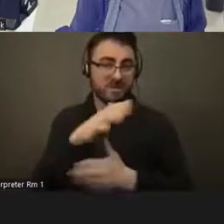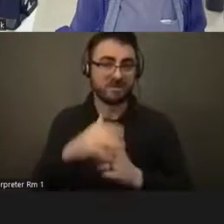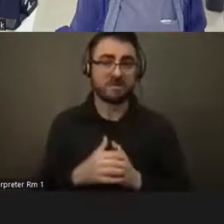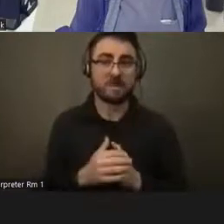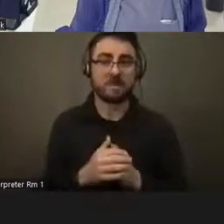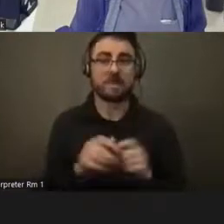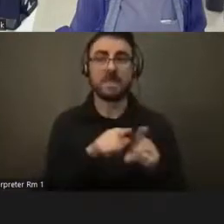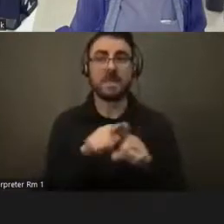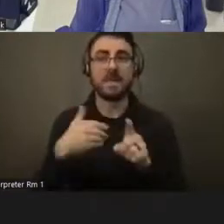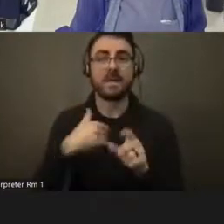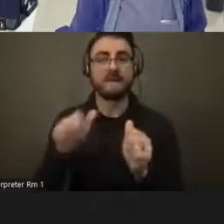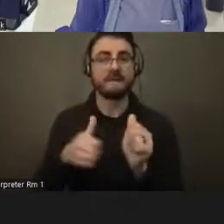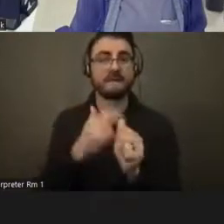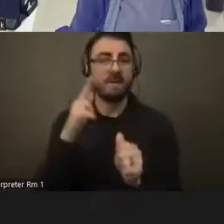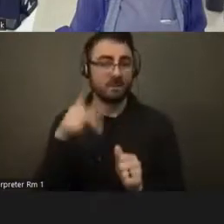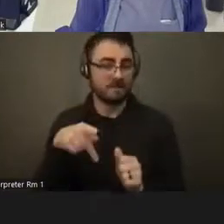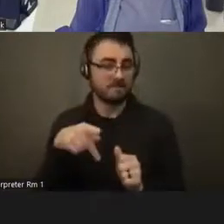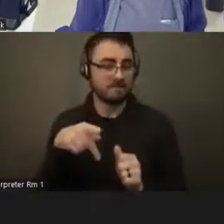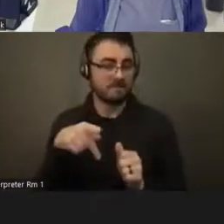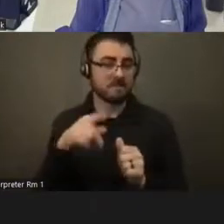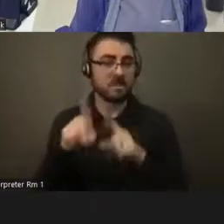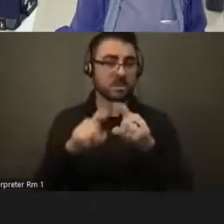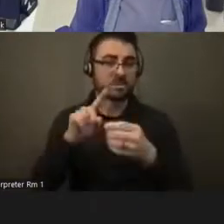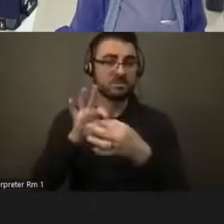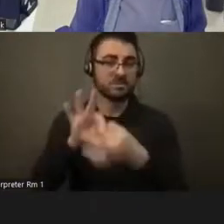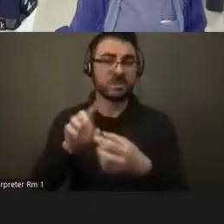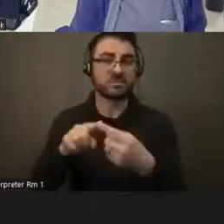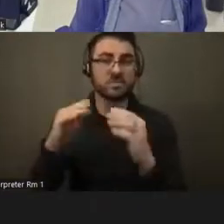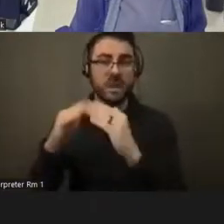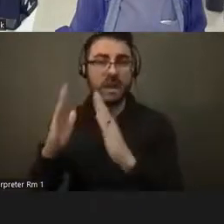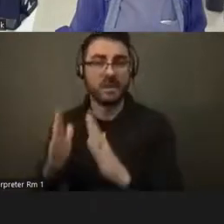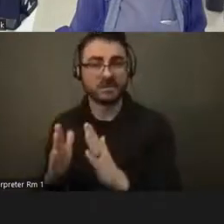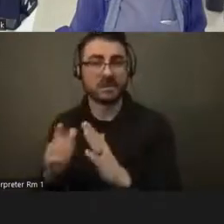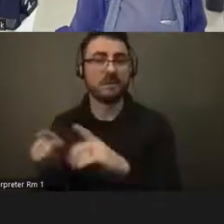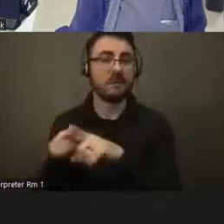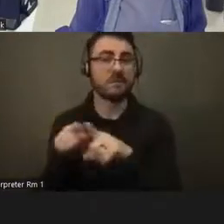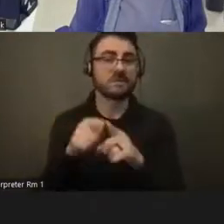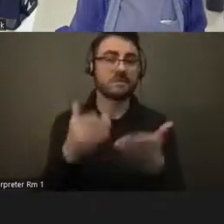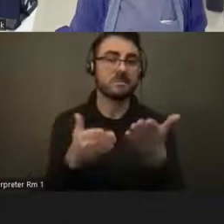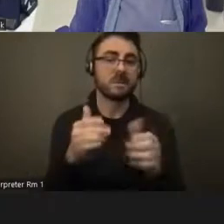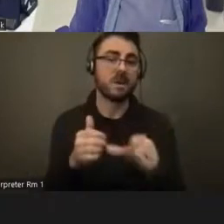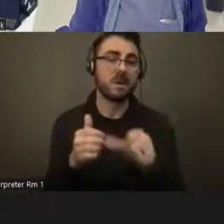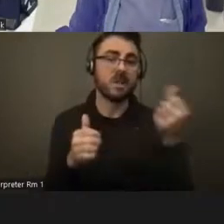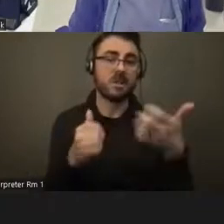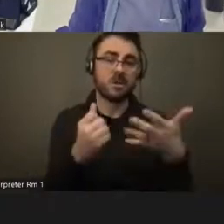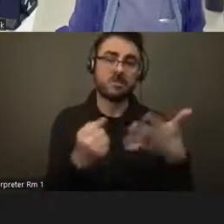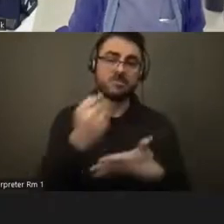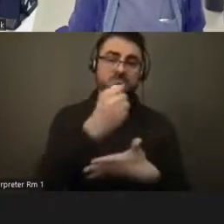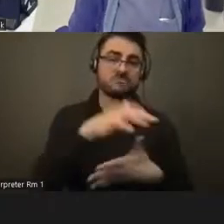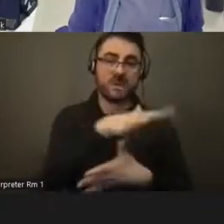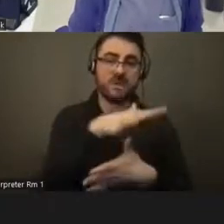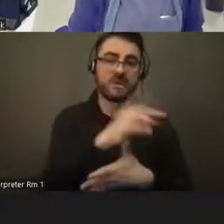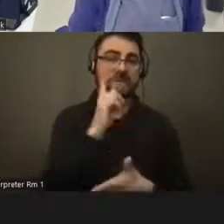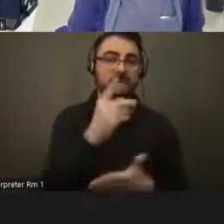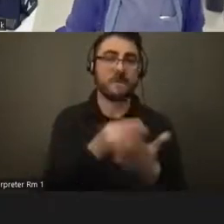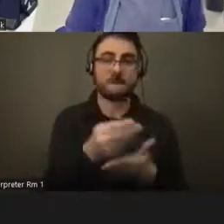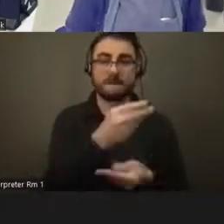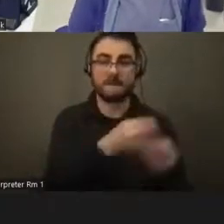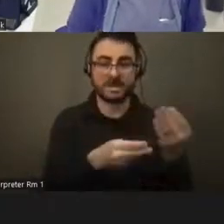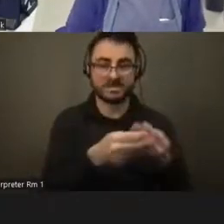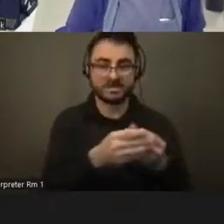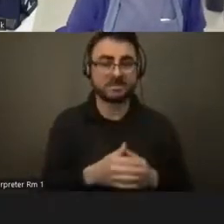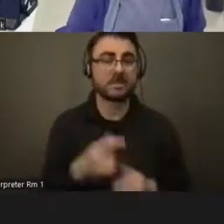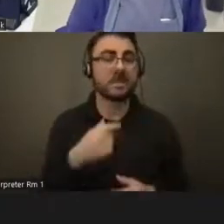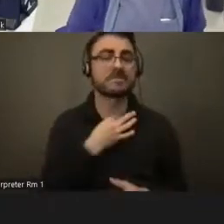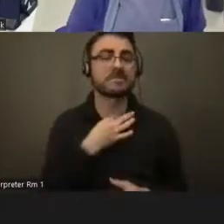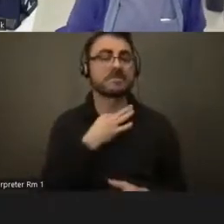to permanent supportive housing, as well as probably other priorities in the budget. But I was just curious, what is the board's